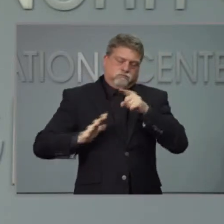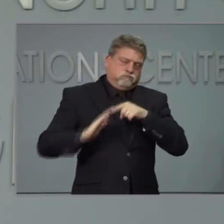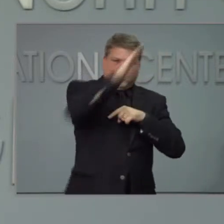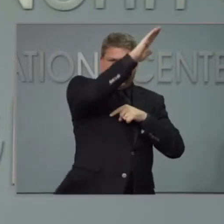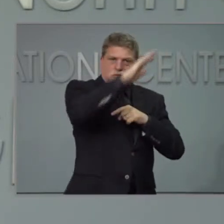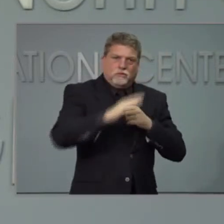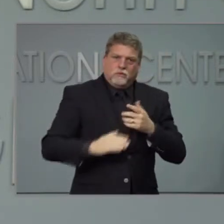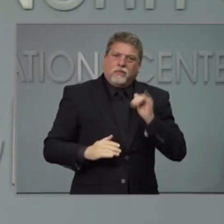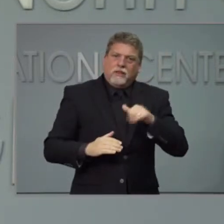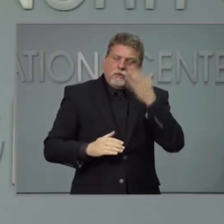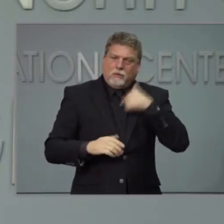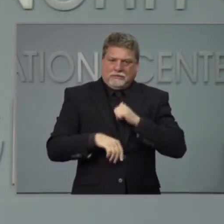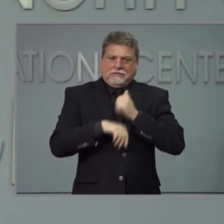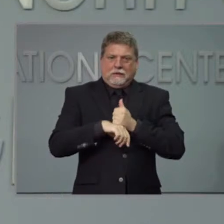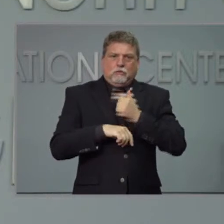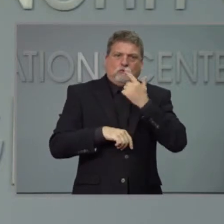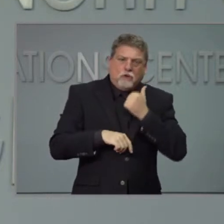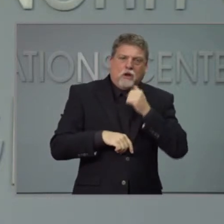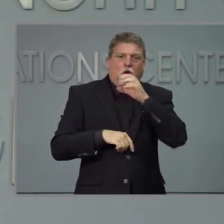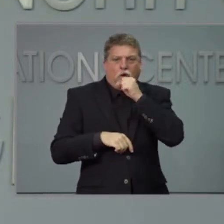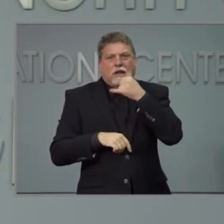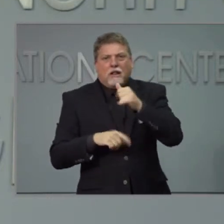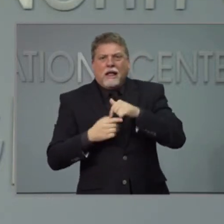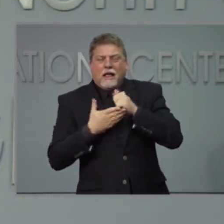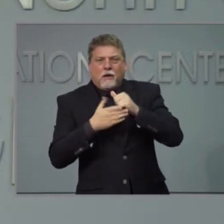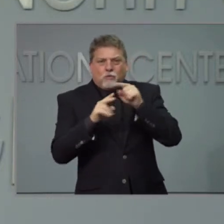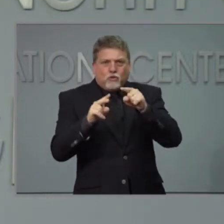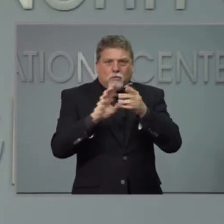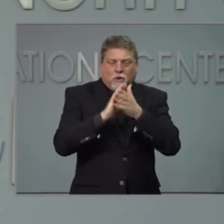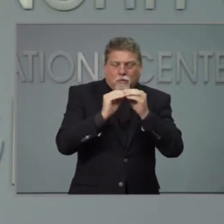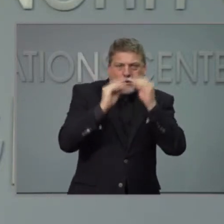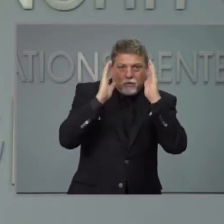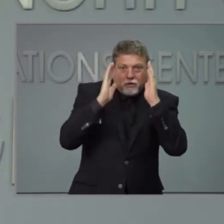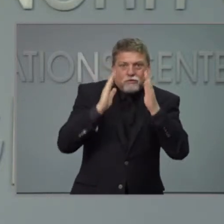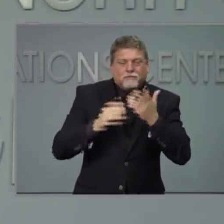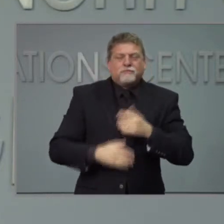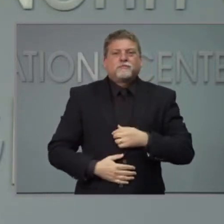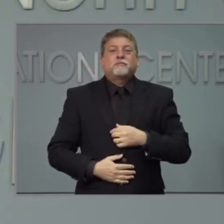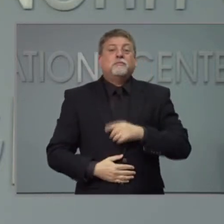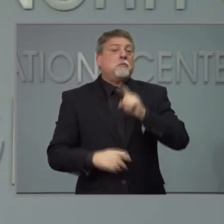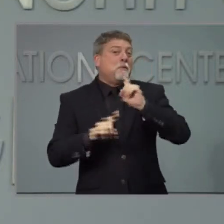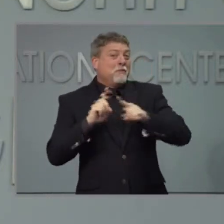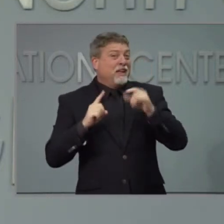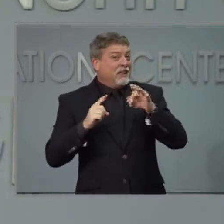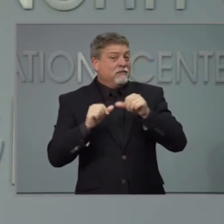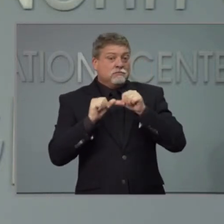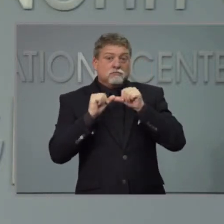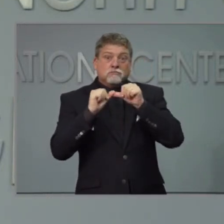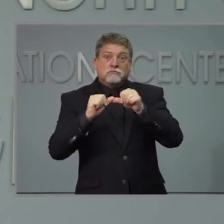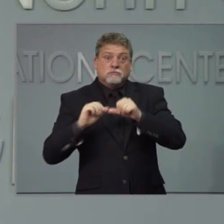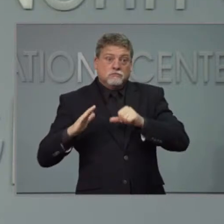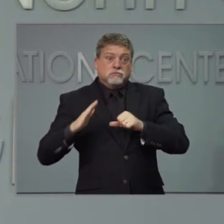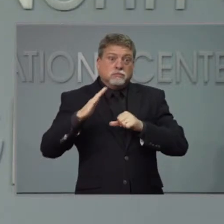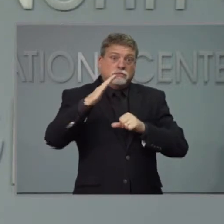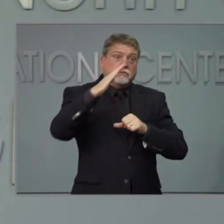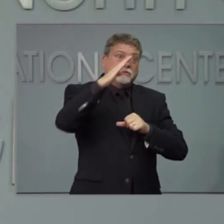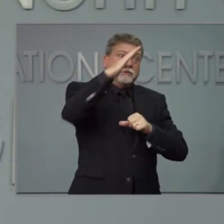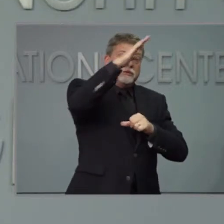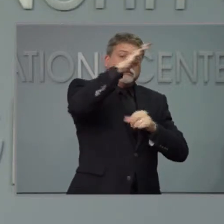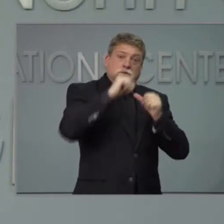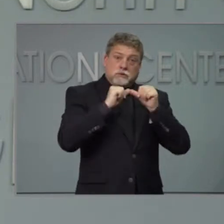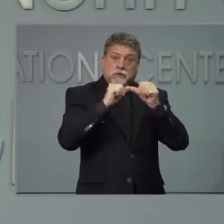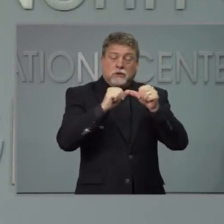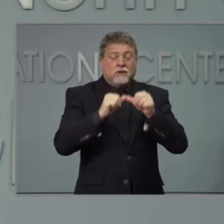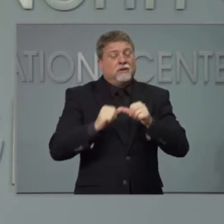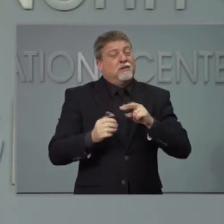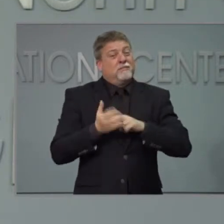does not happen, then we may have to do more either on a statewide level or at the local level in